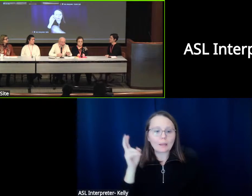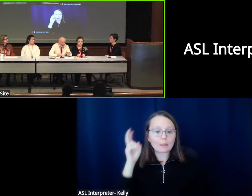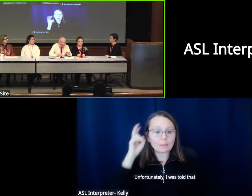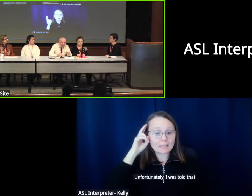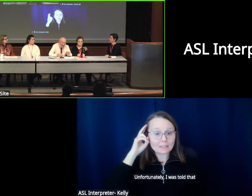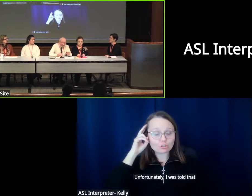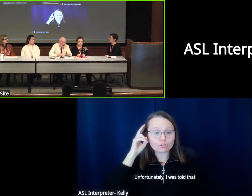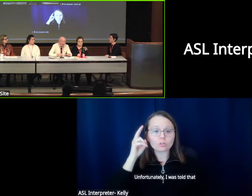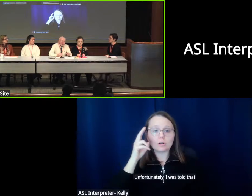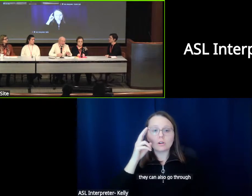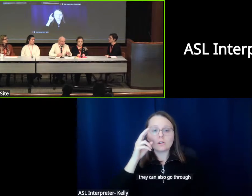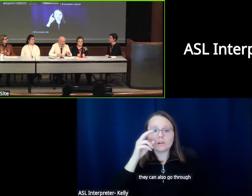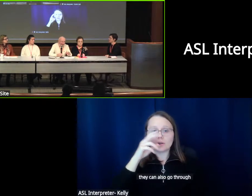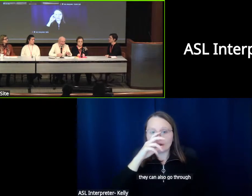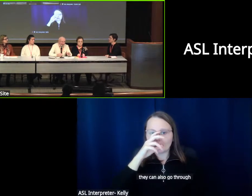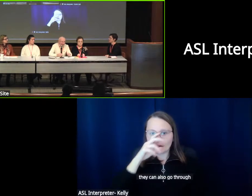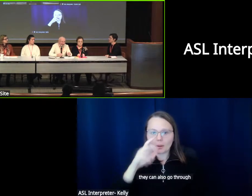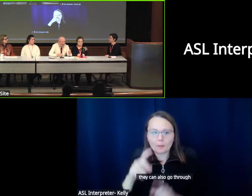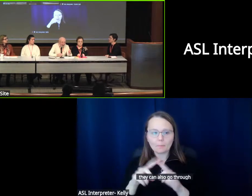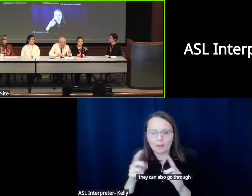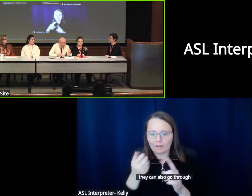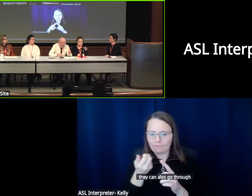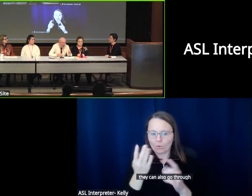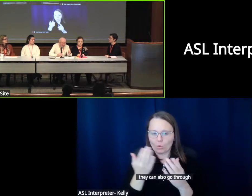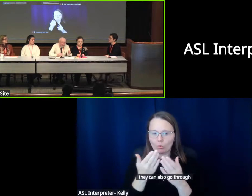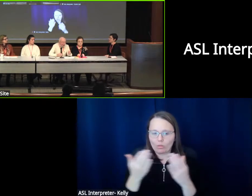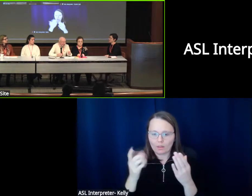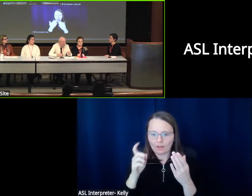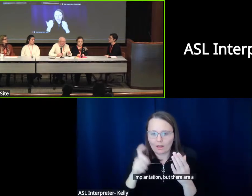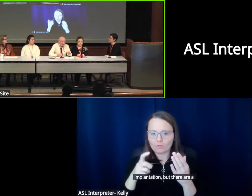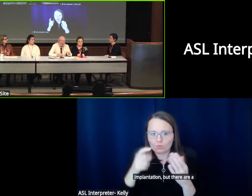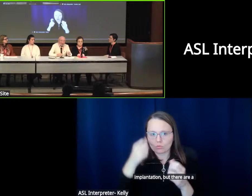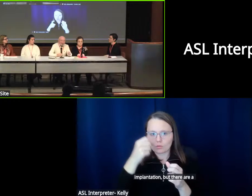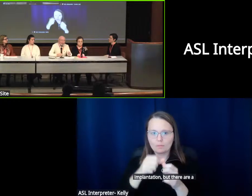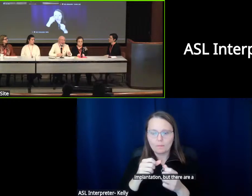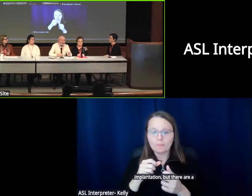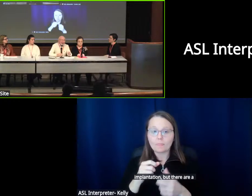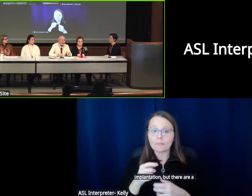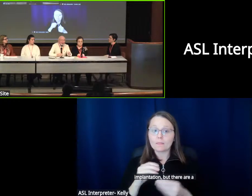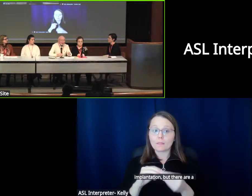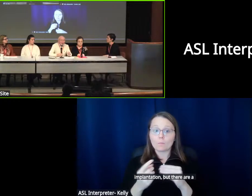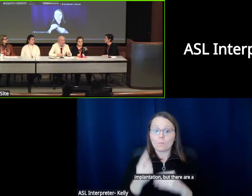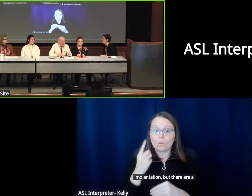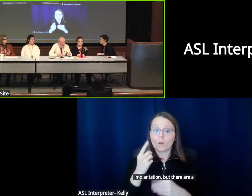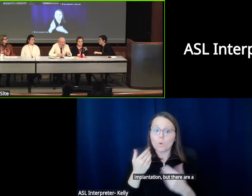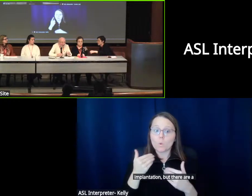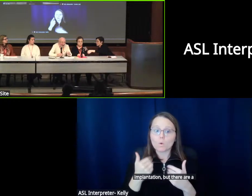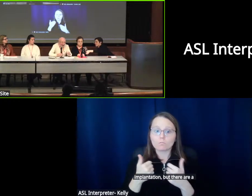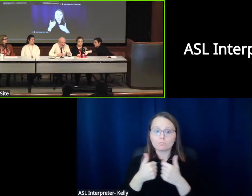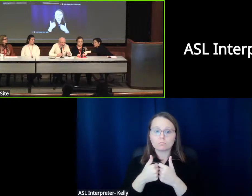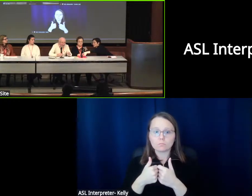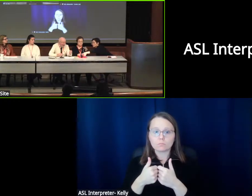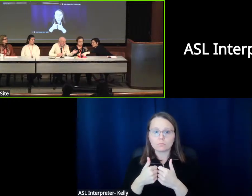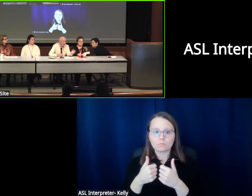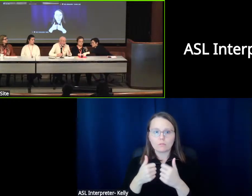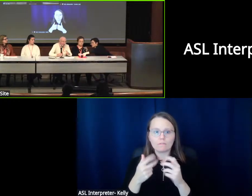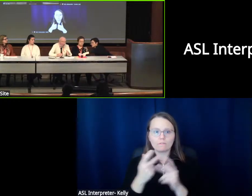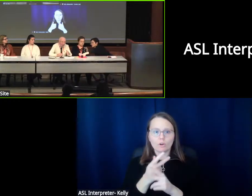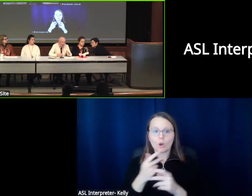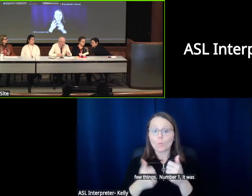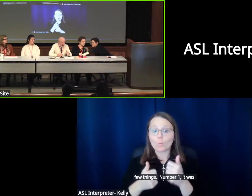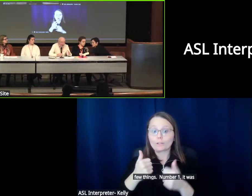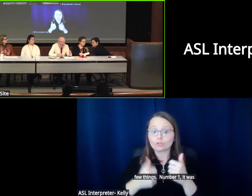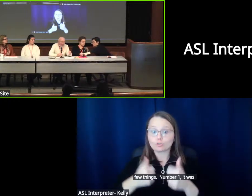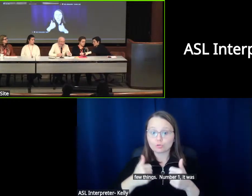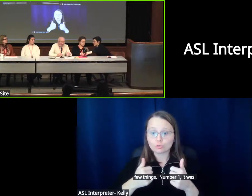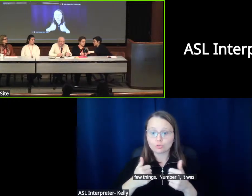are few things. Number one, it was very difficult to find out which one of them. As you know, of